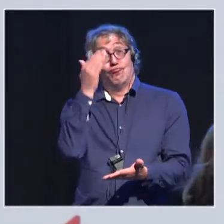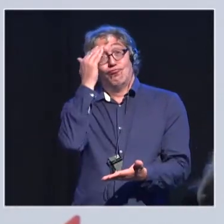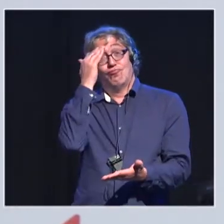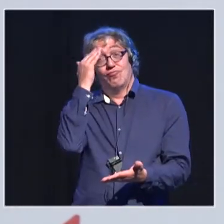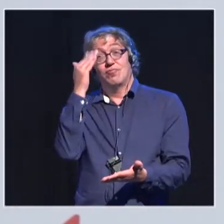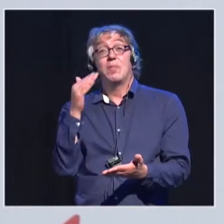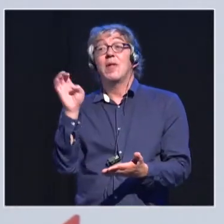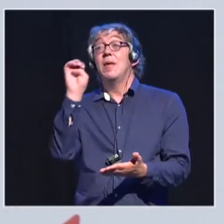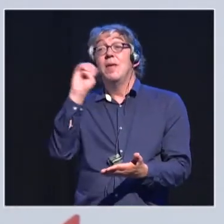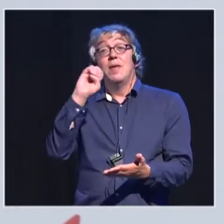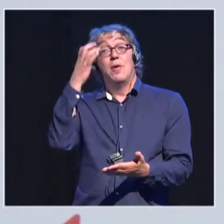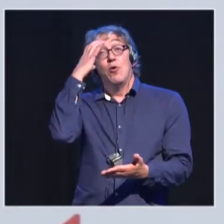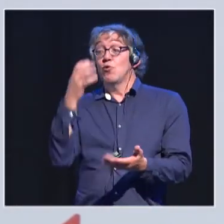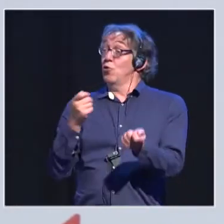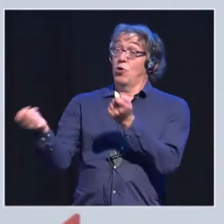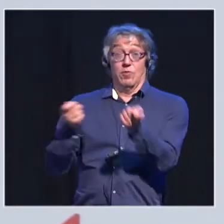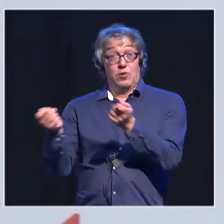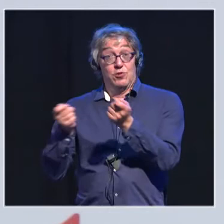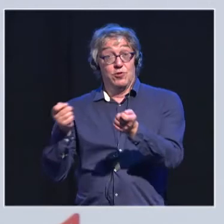our main